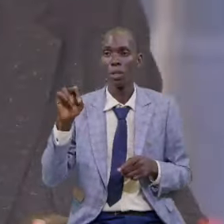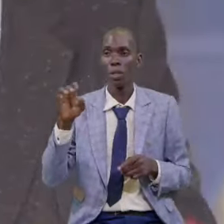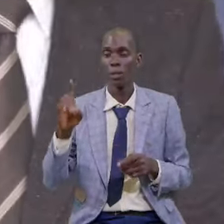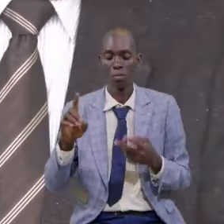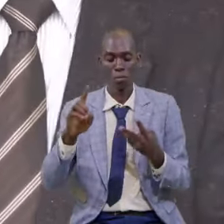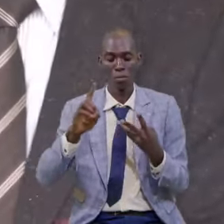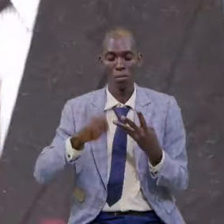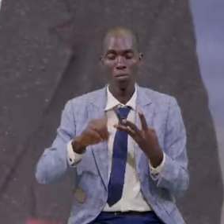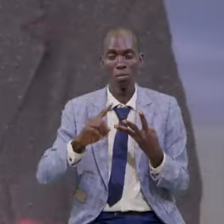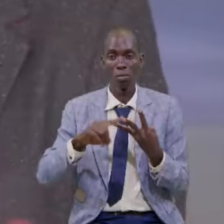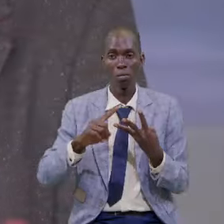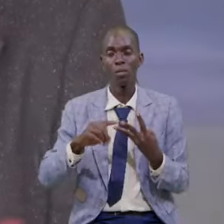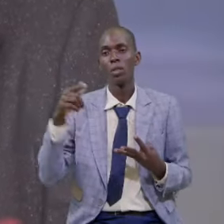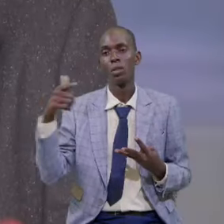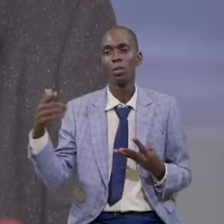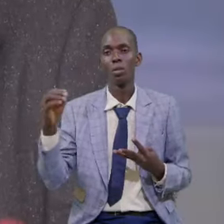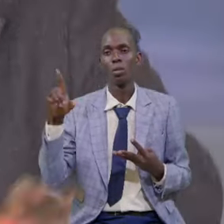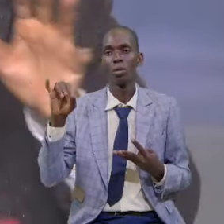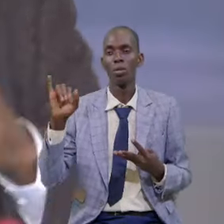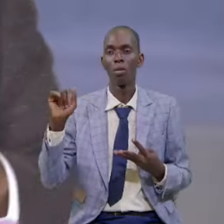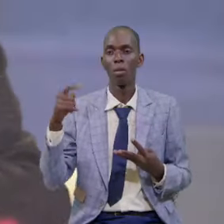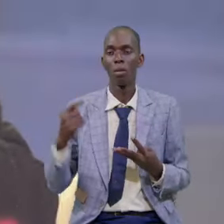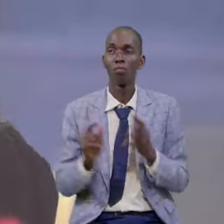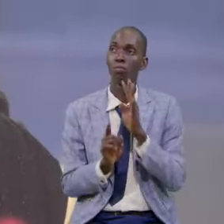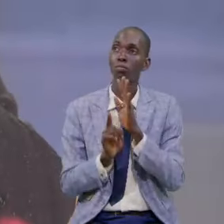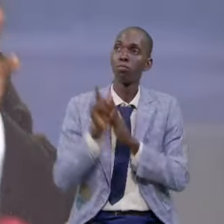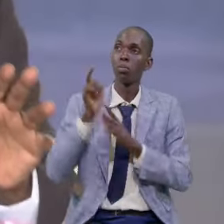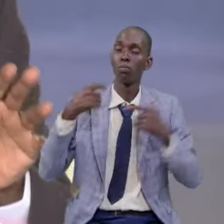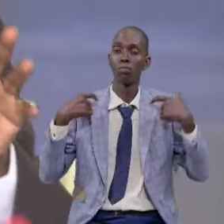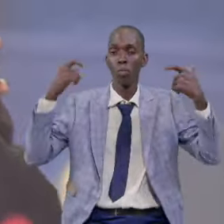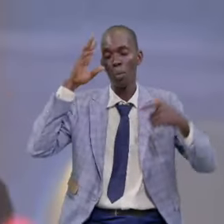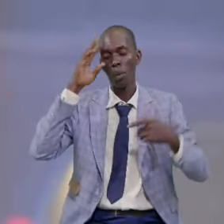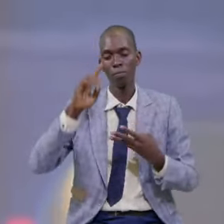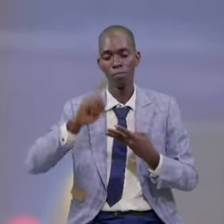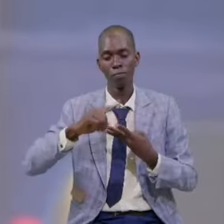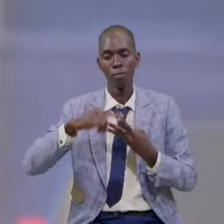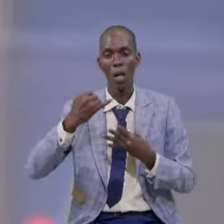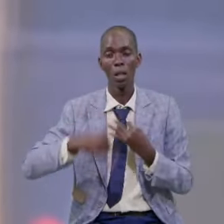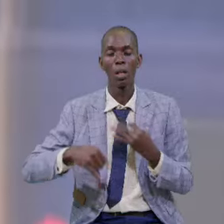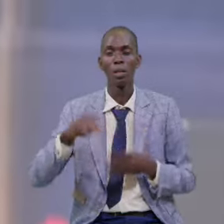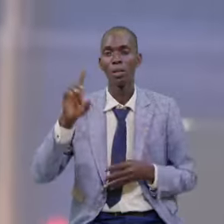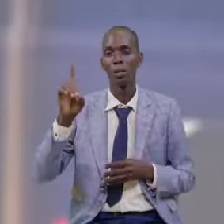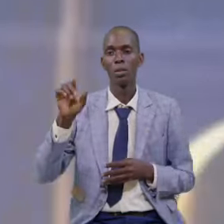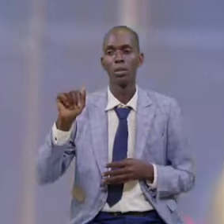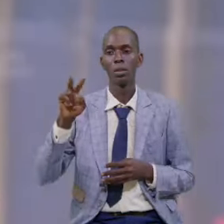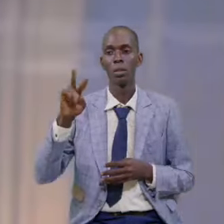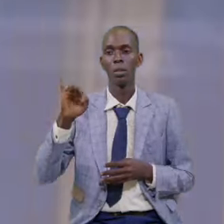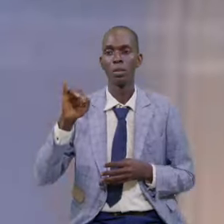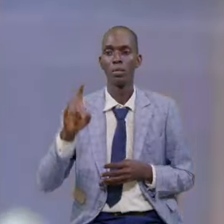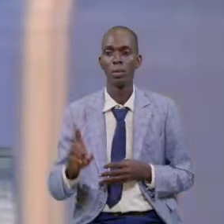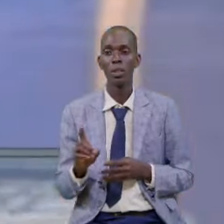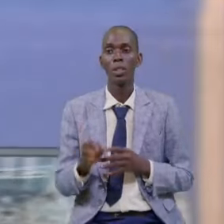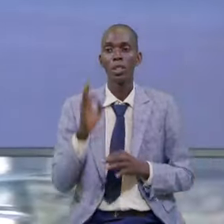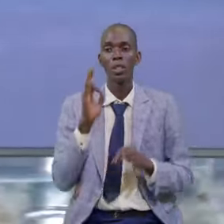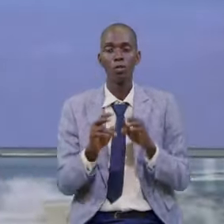we have David. Now, when you look at a person and you look at what